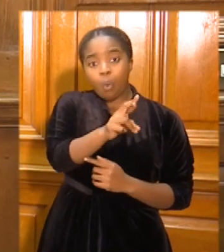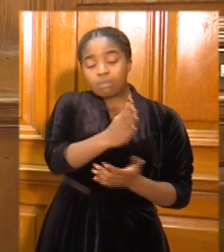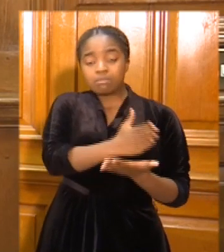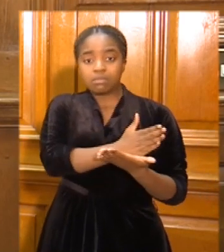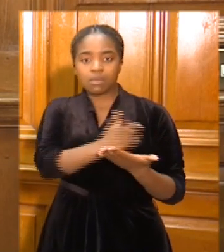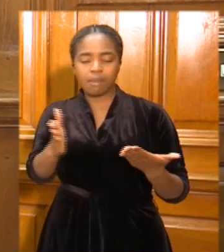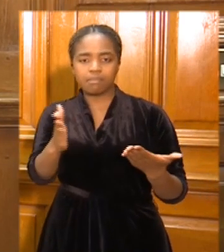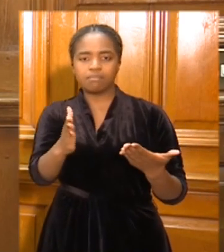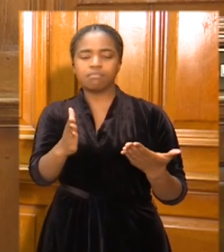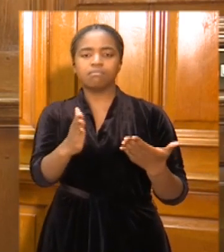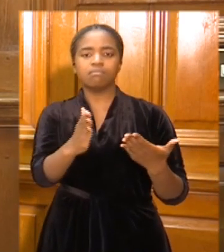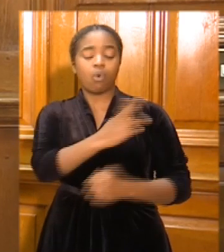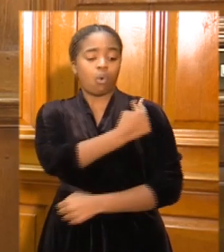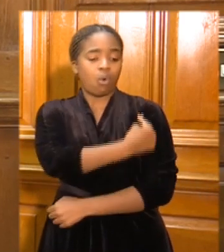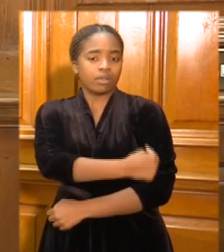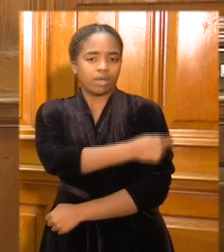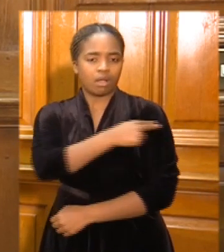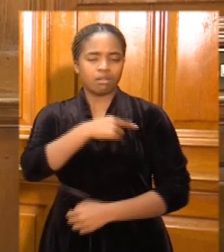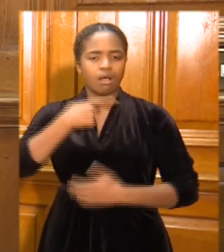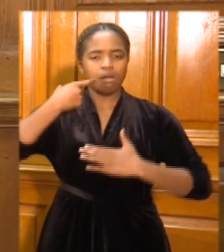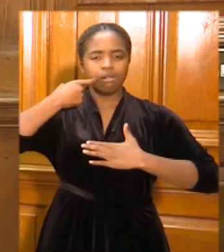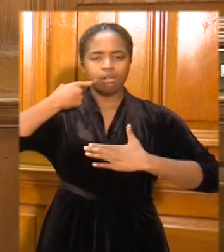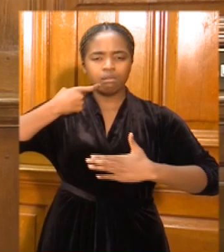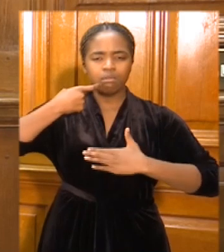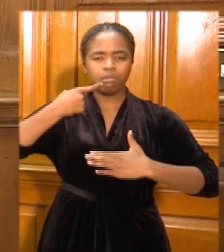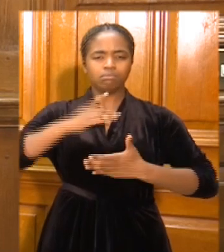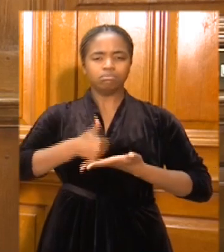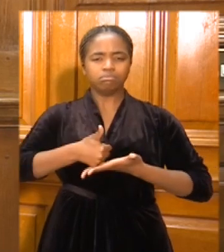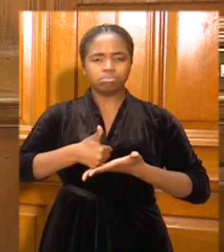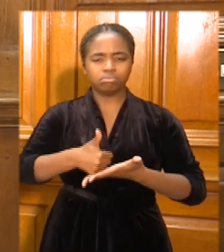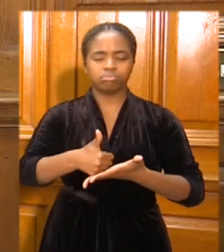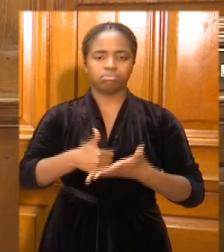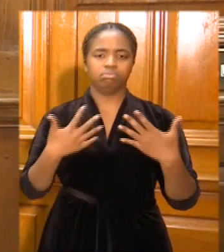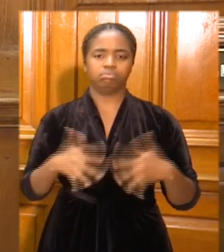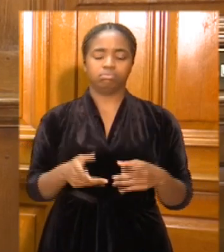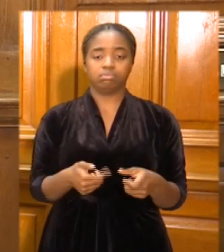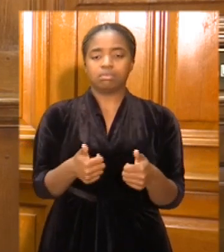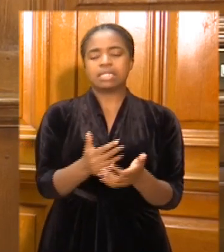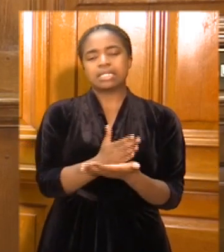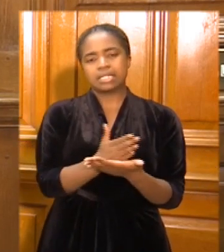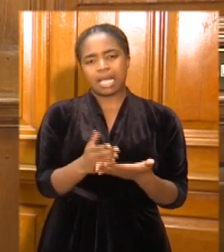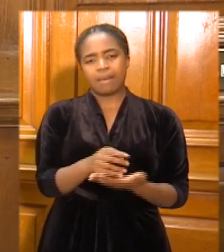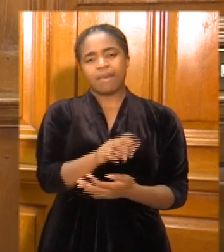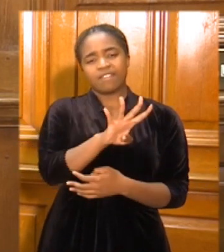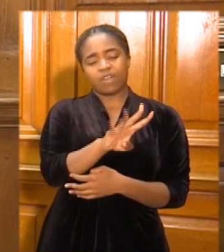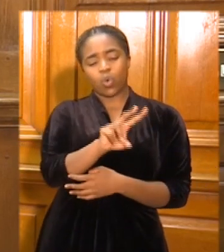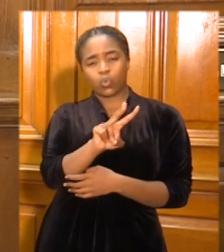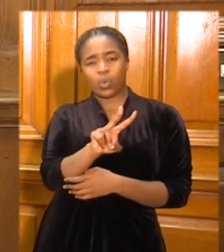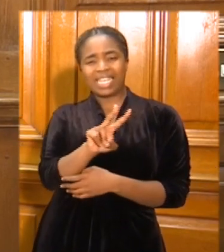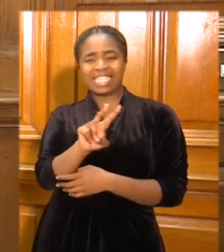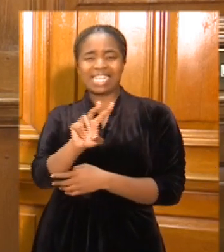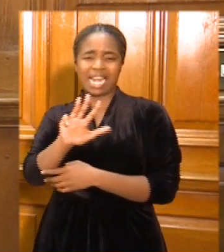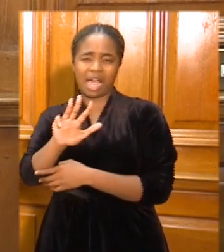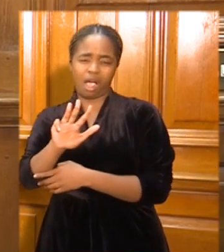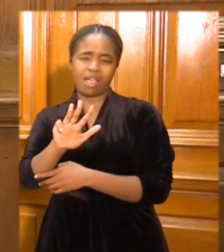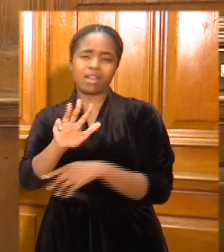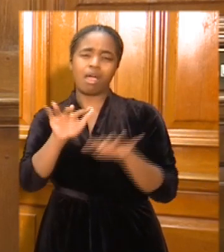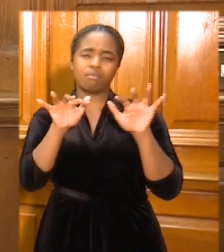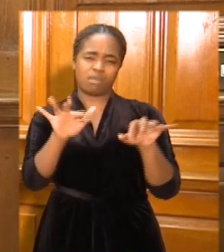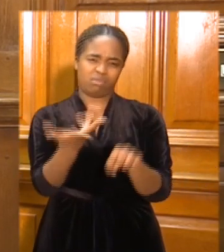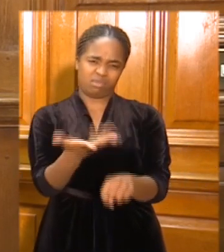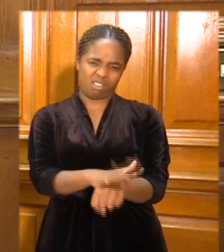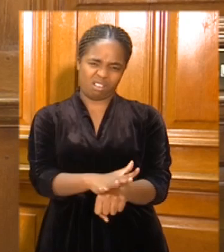they received in our hospitals. Tragically, some 429 people have